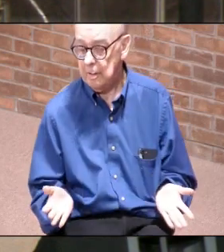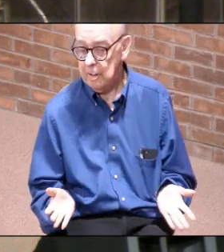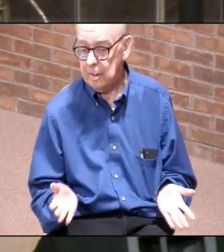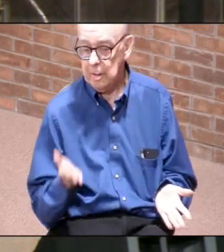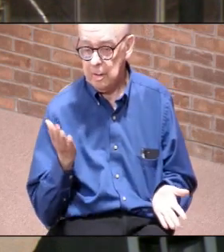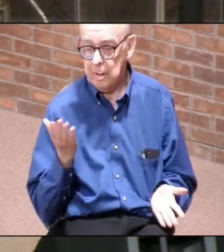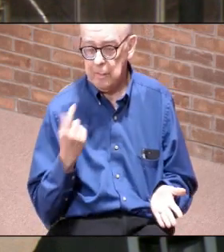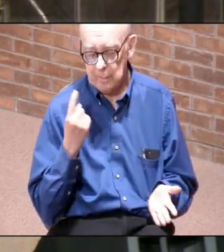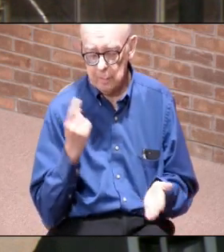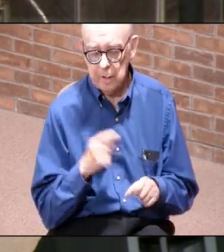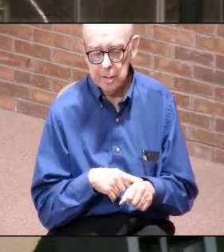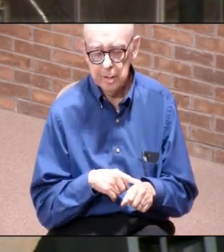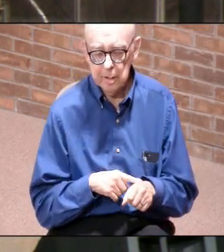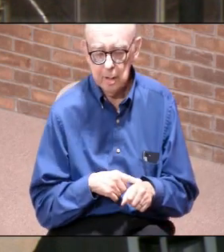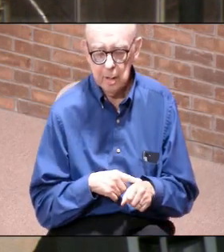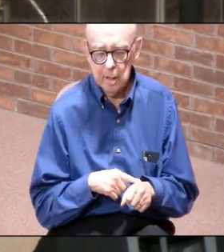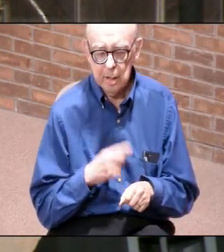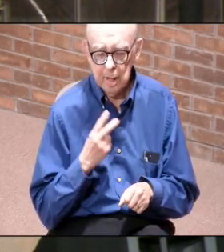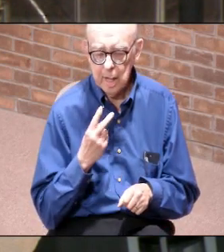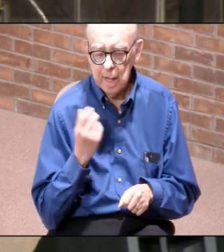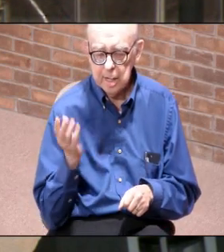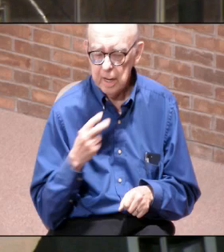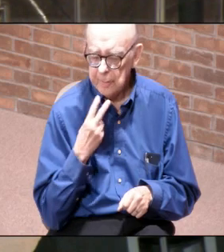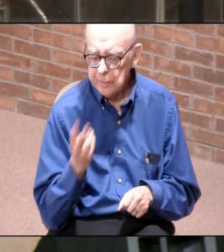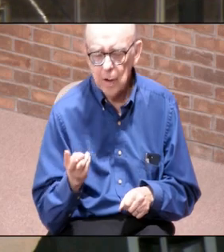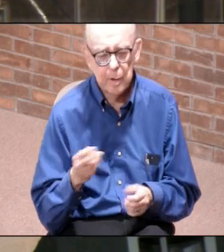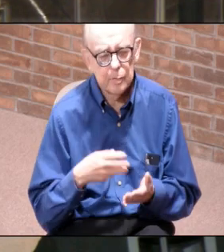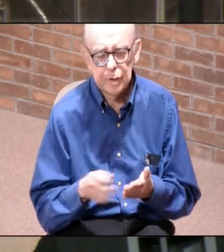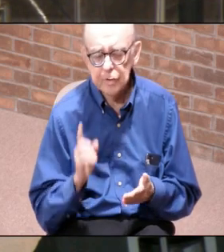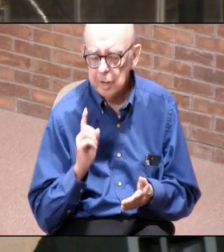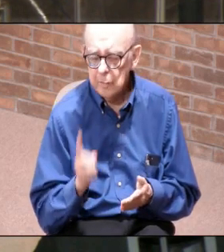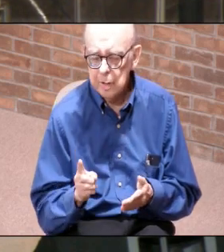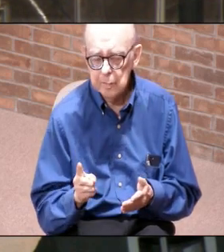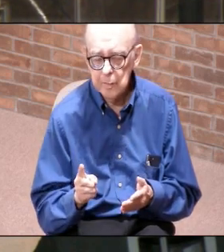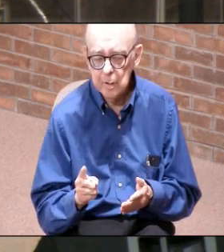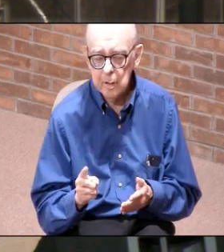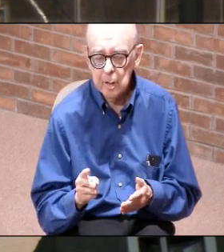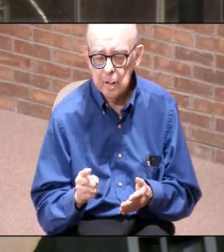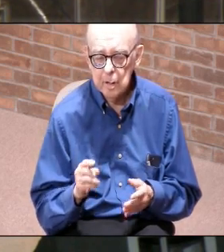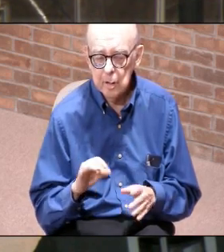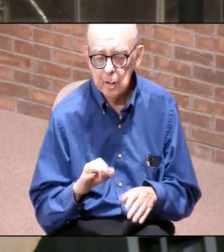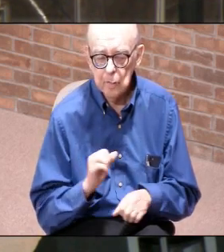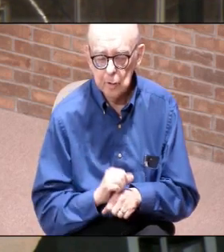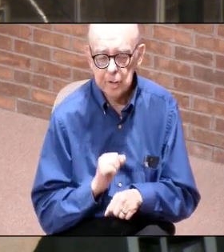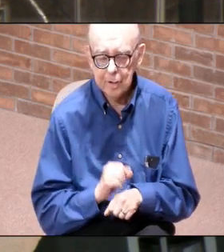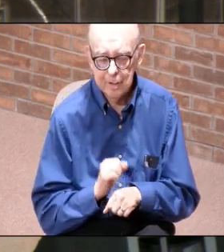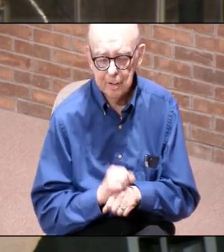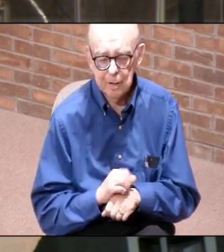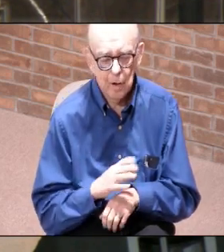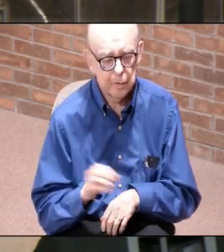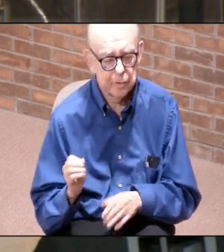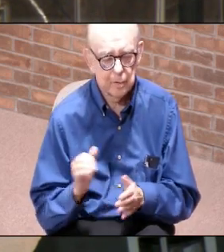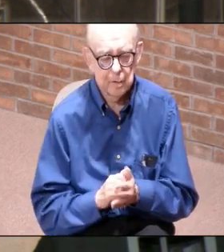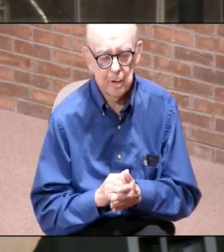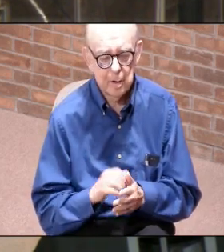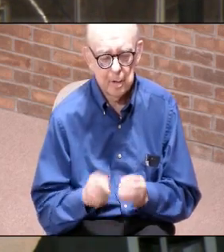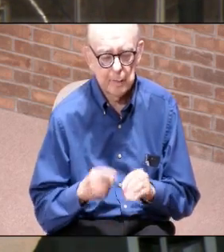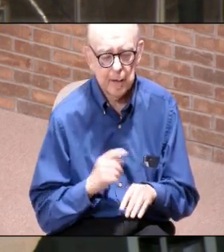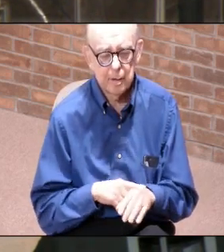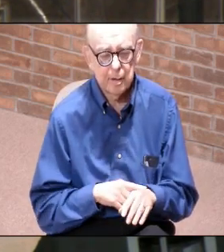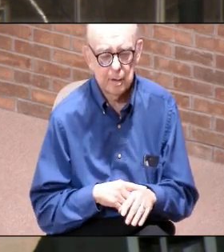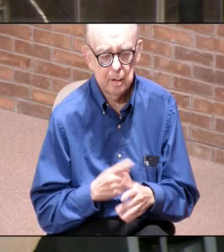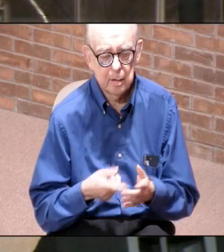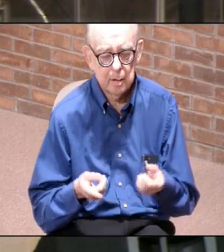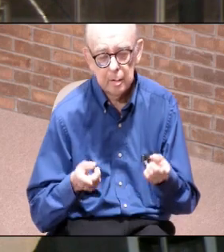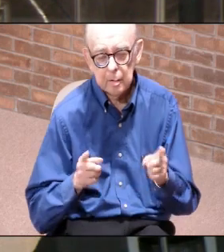I never one time ever saw them reject the mission, right? They always took it. And about that time,